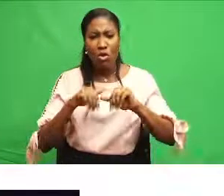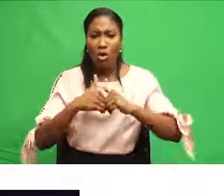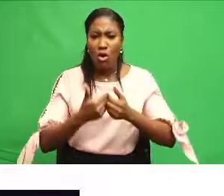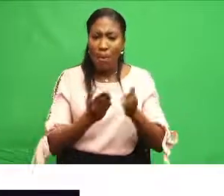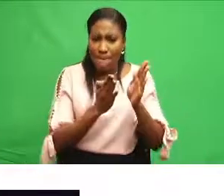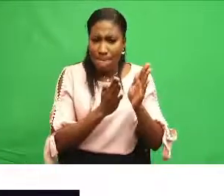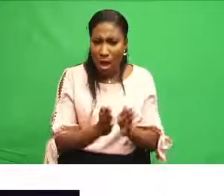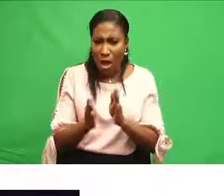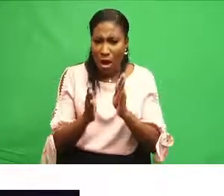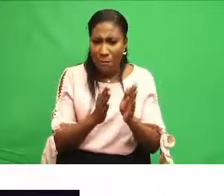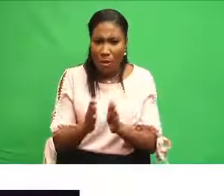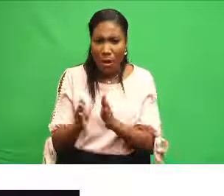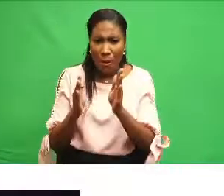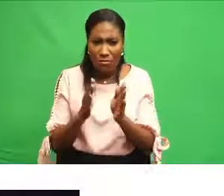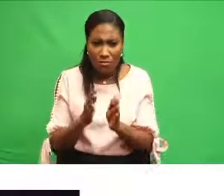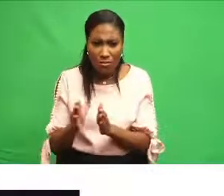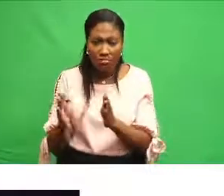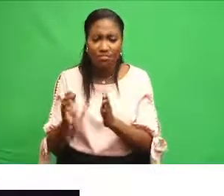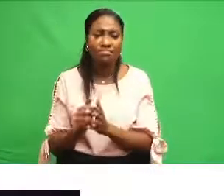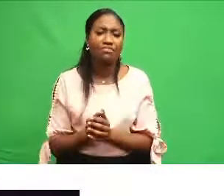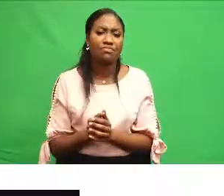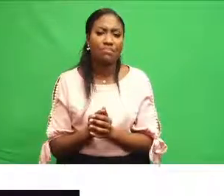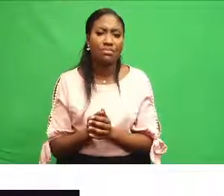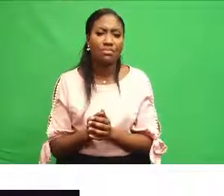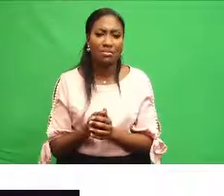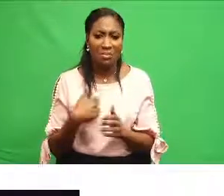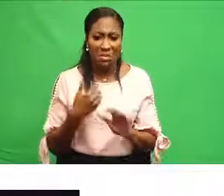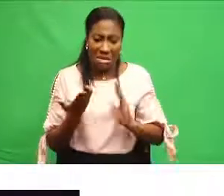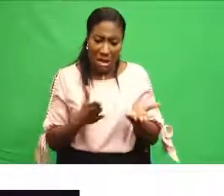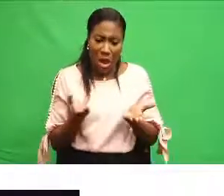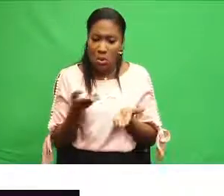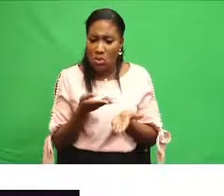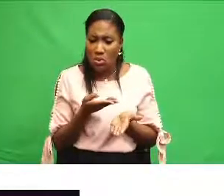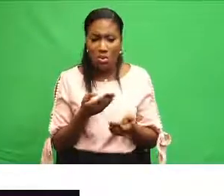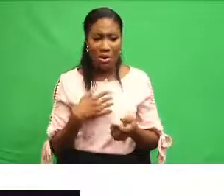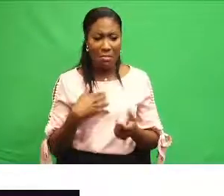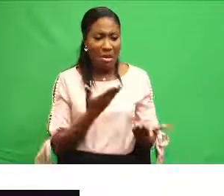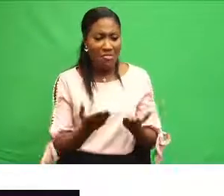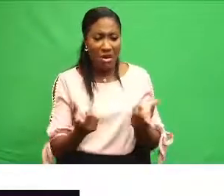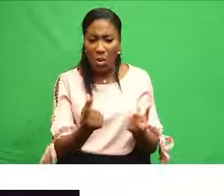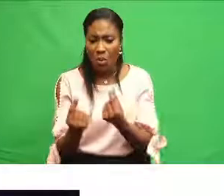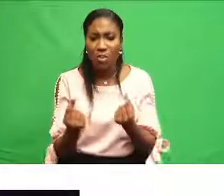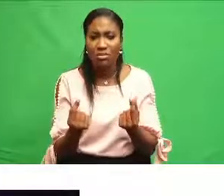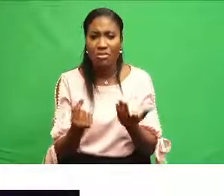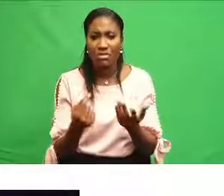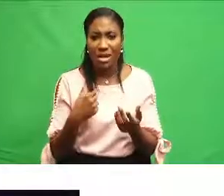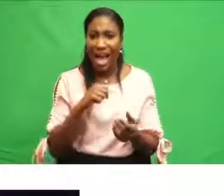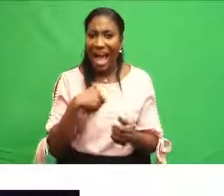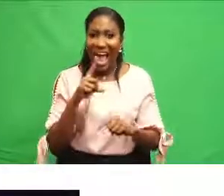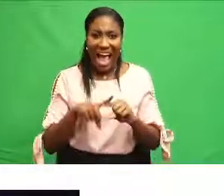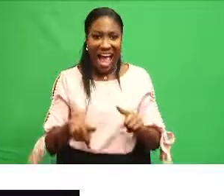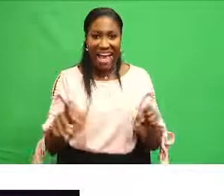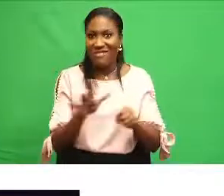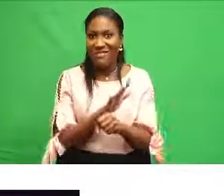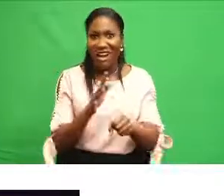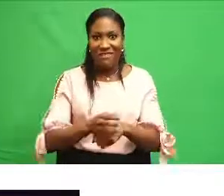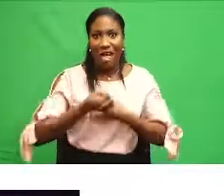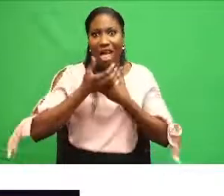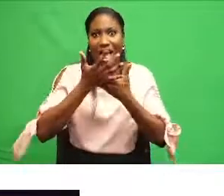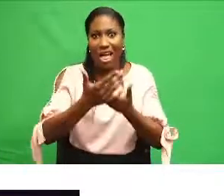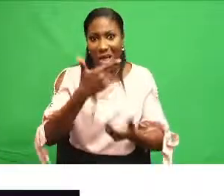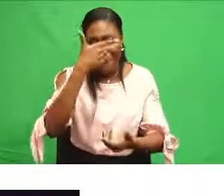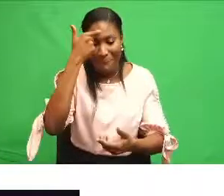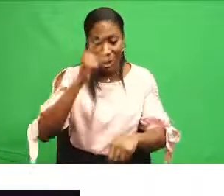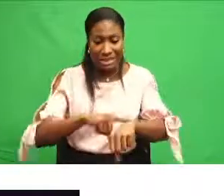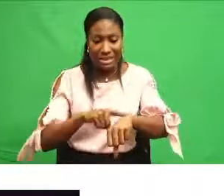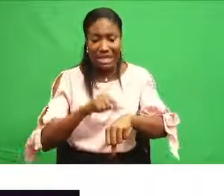exercise because the time does not allow us to go into any great details, but I'm sure that you will have questions.